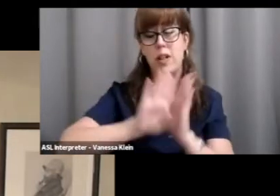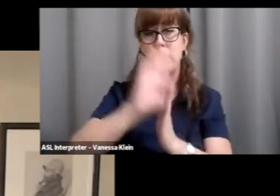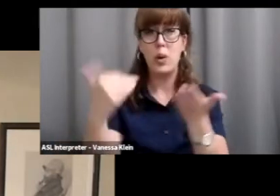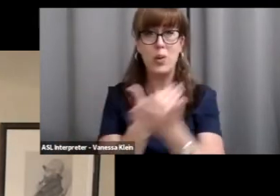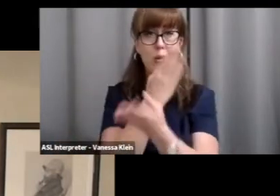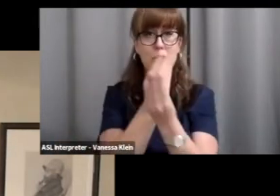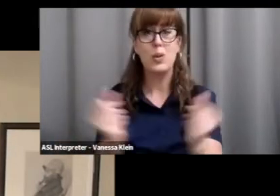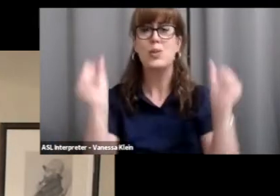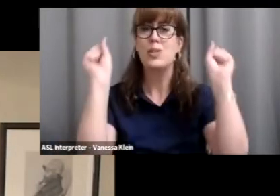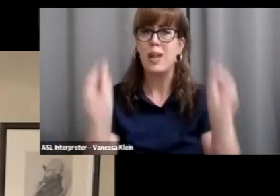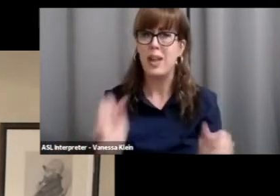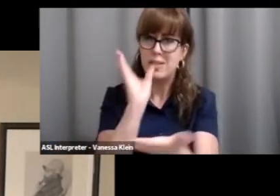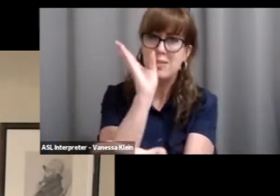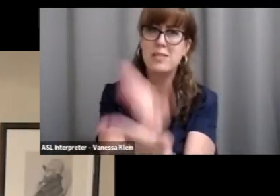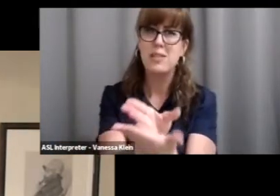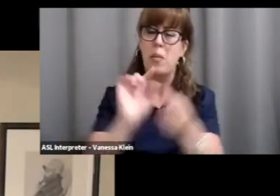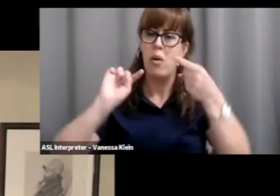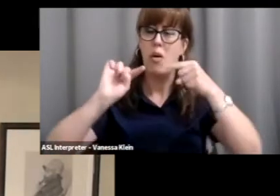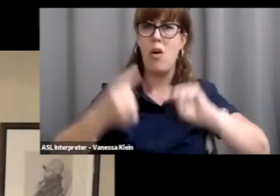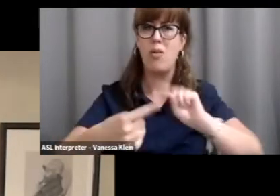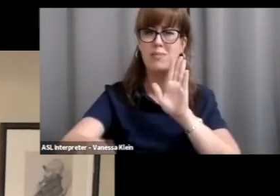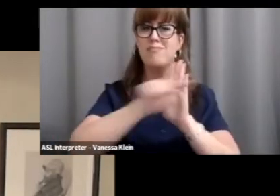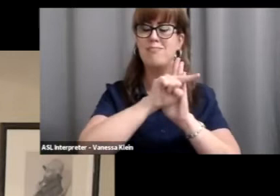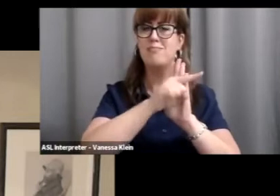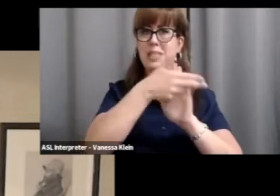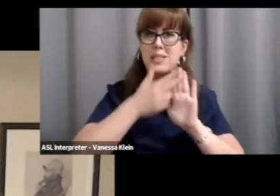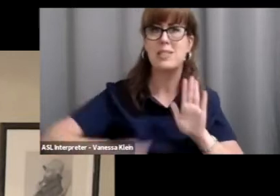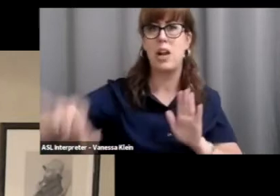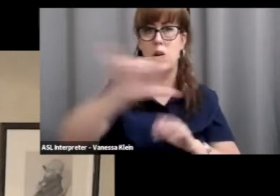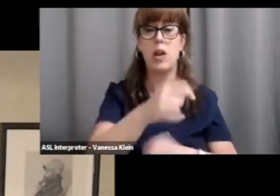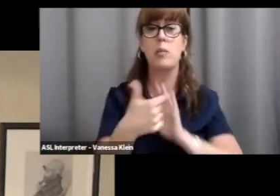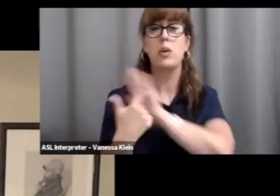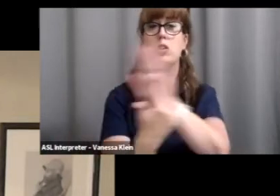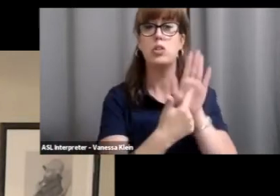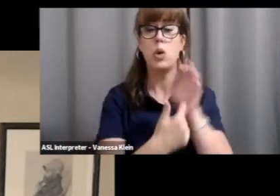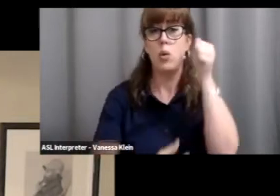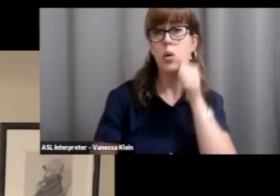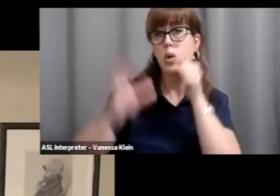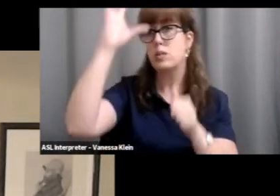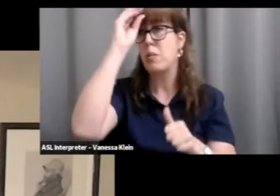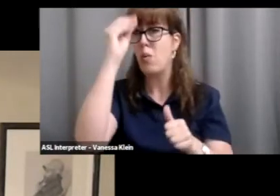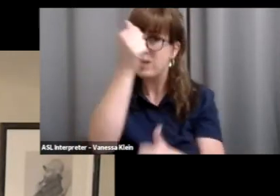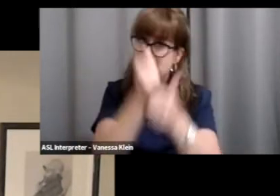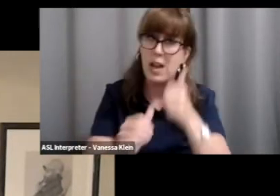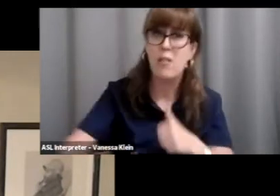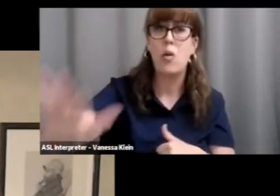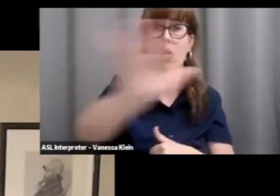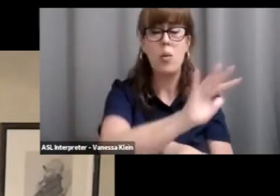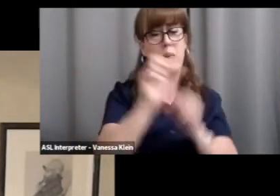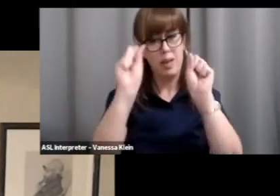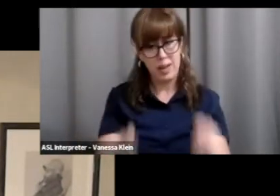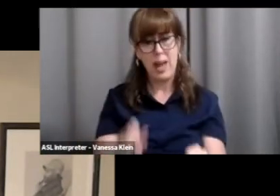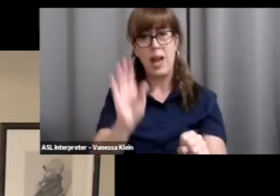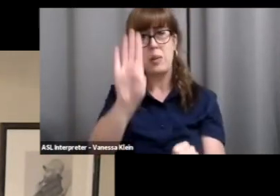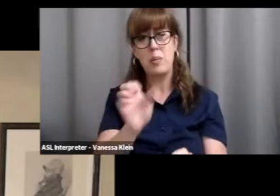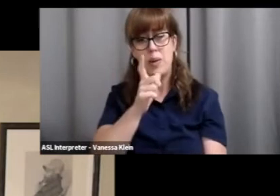to develop new solutions that can end harmful stereotypes. Let's show girls and boys